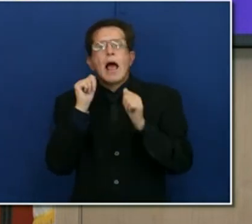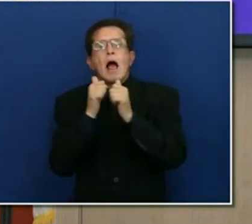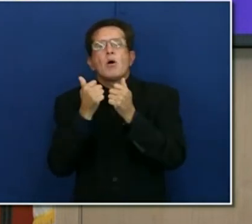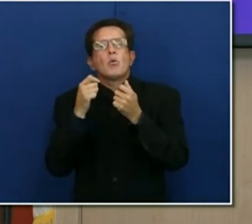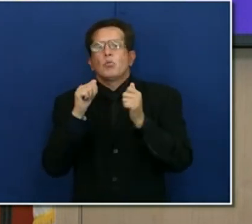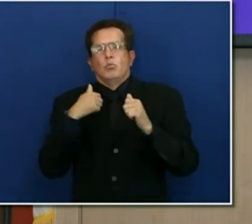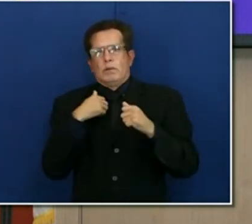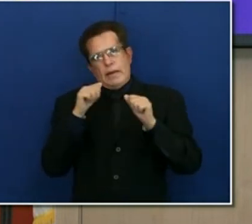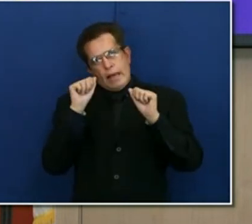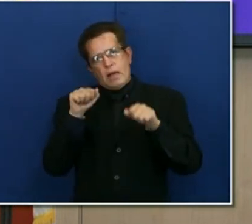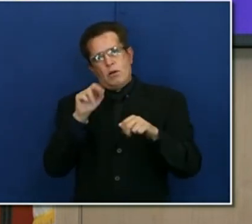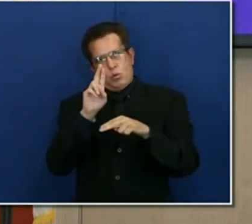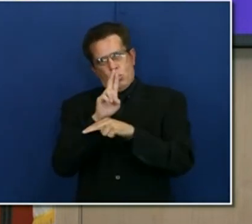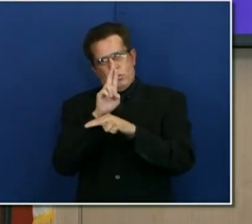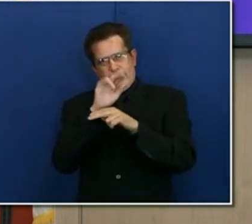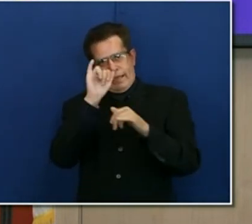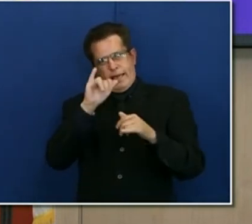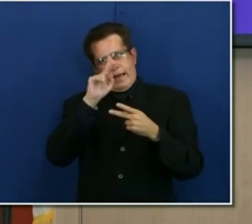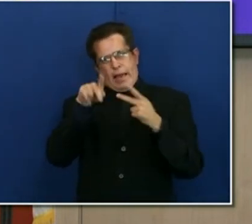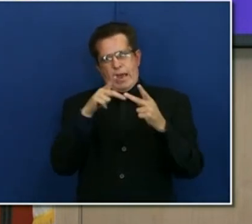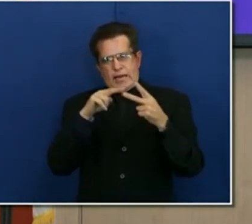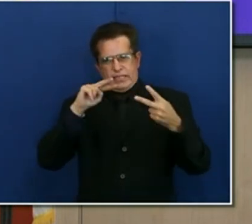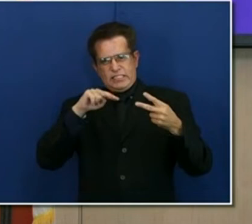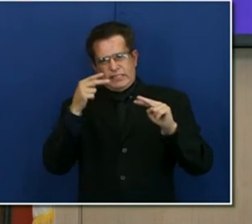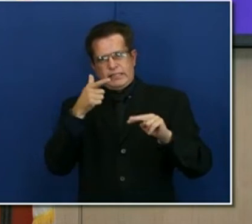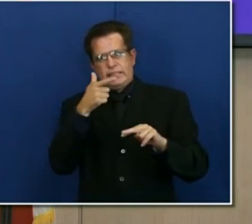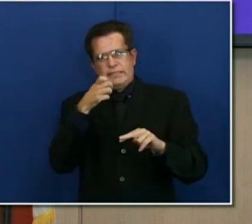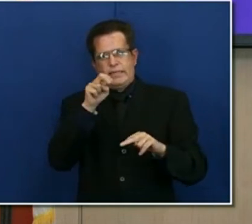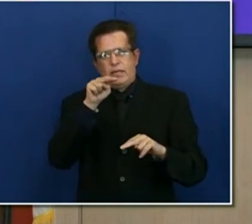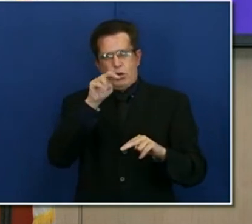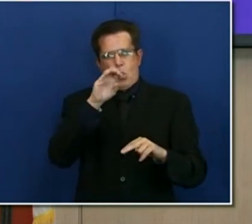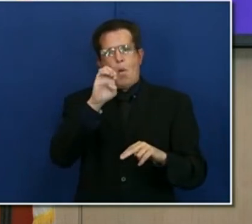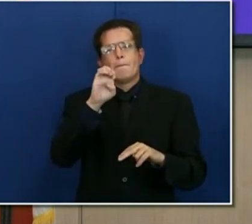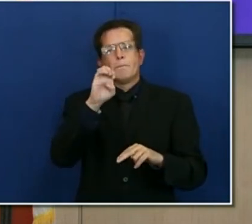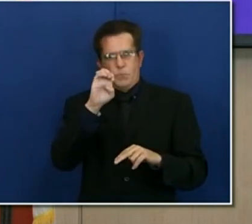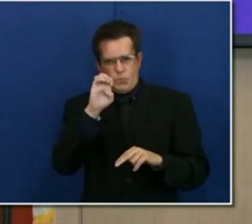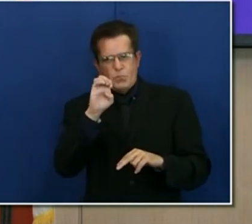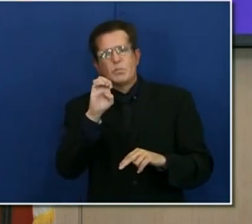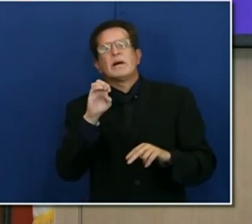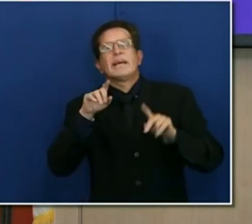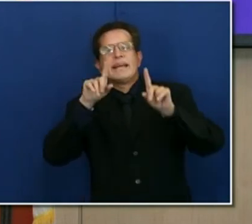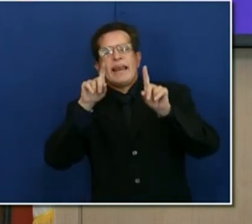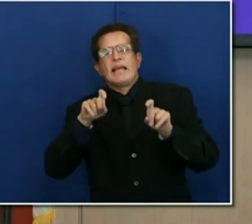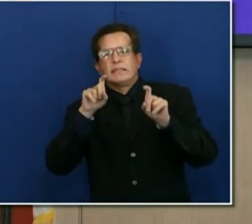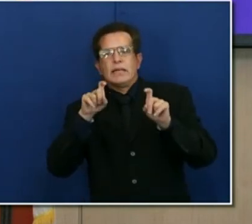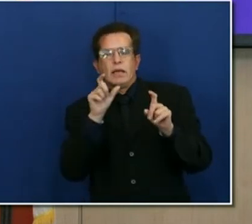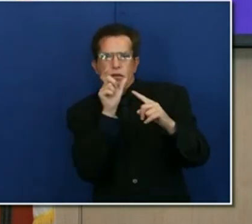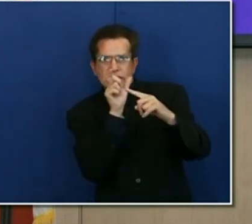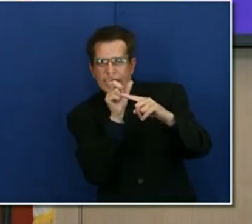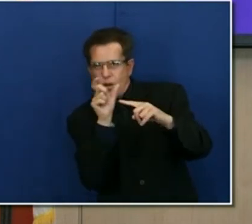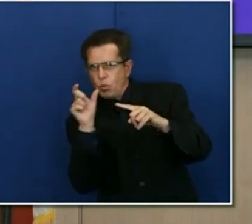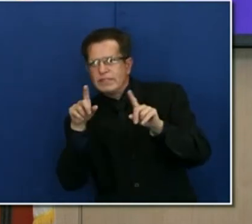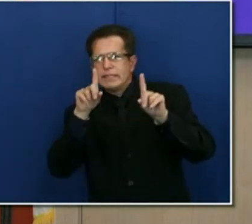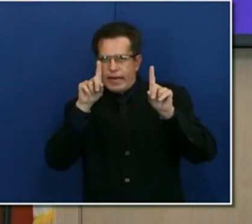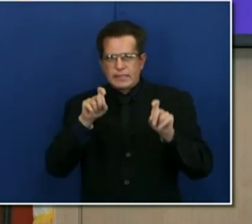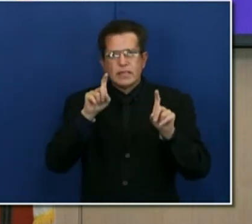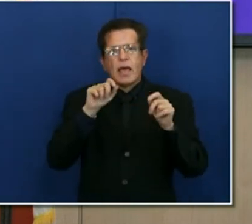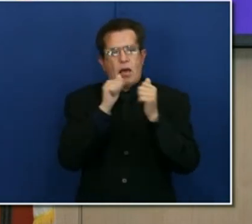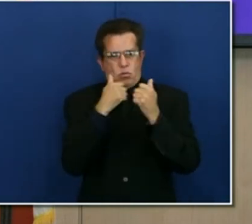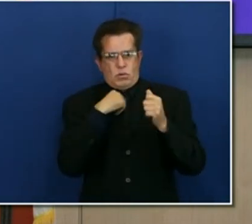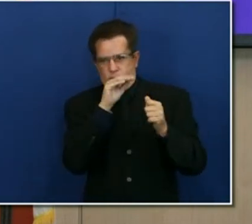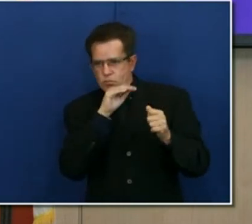whole genome sequence testing into our regular investigations of